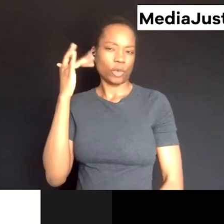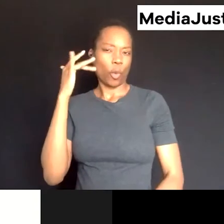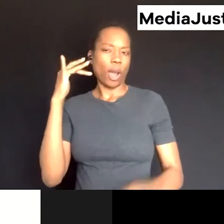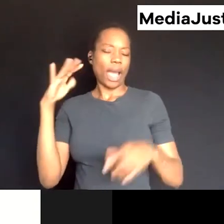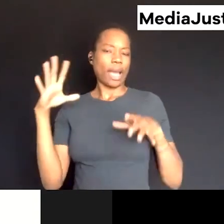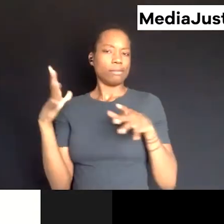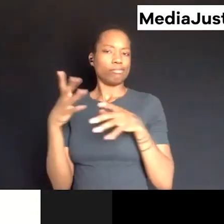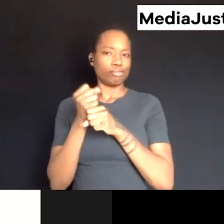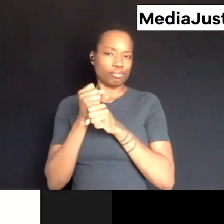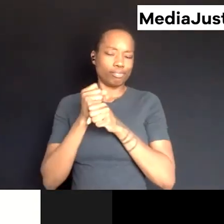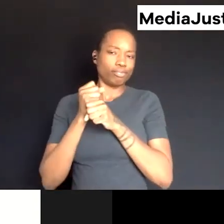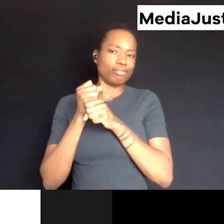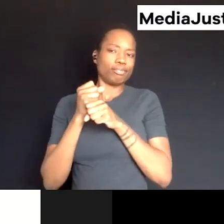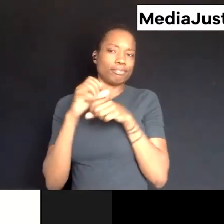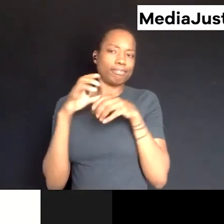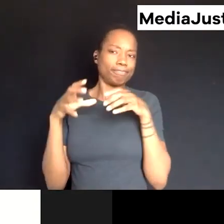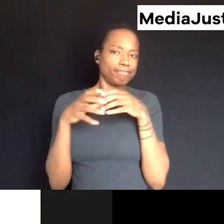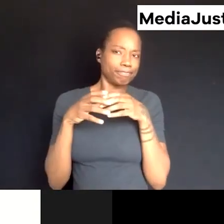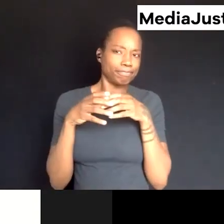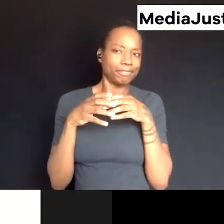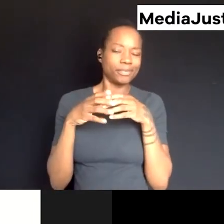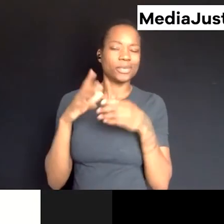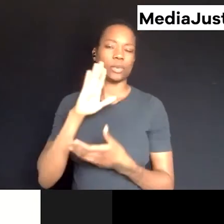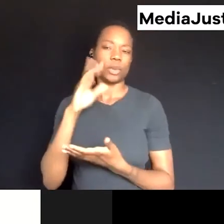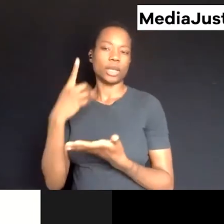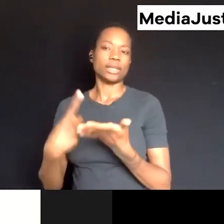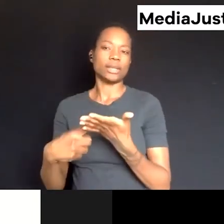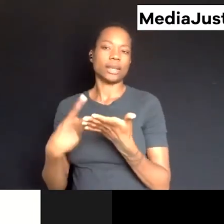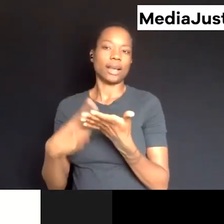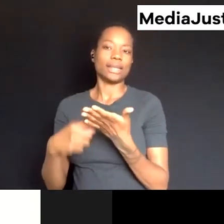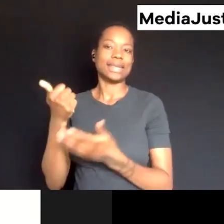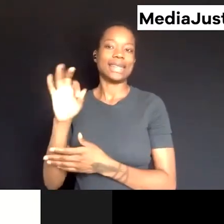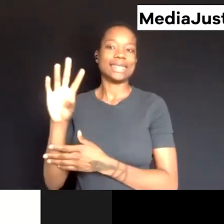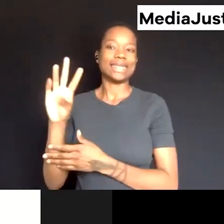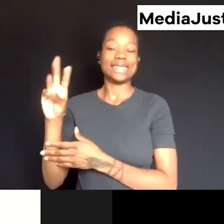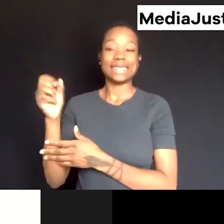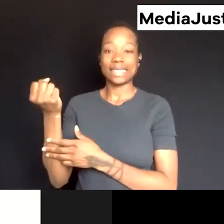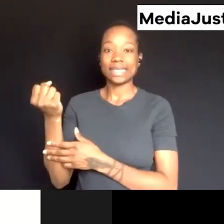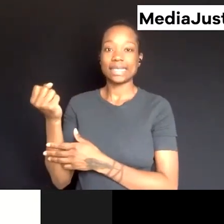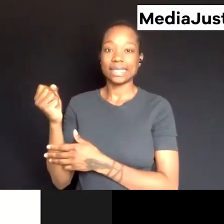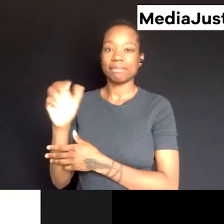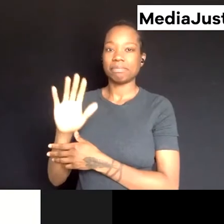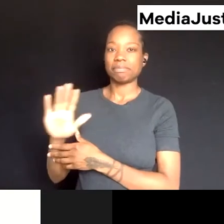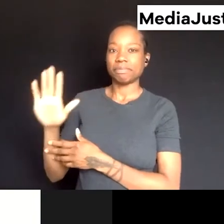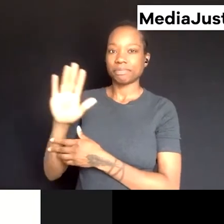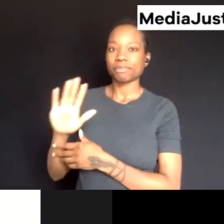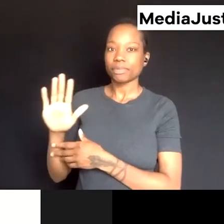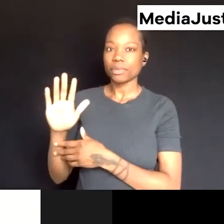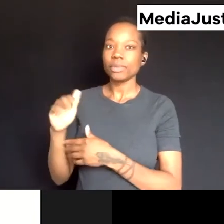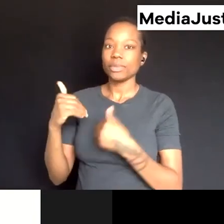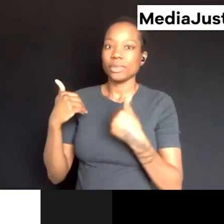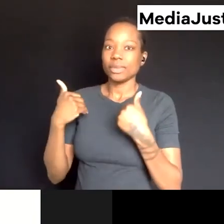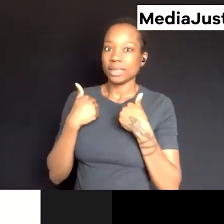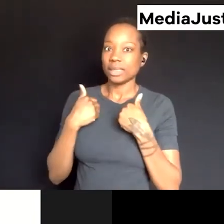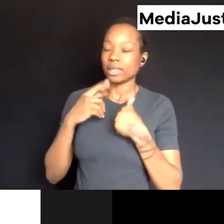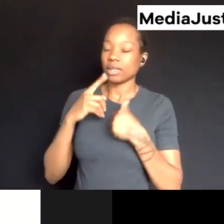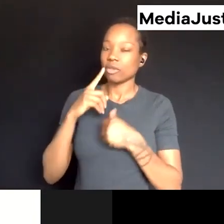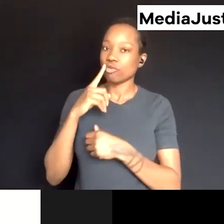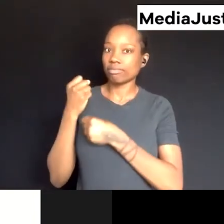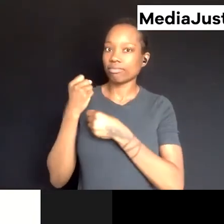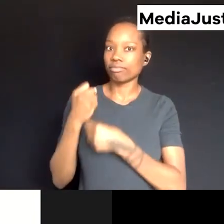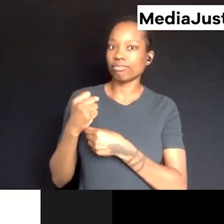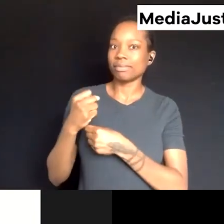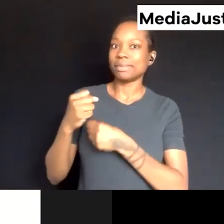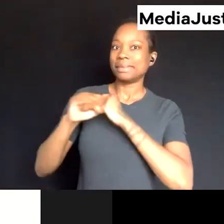1960s. In about the 1960s, Wall Street really got hip to the fact that media was an industry with like